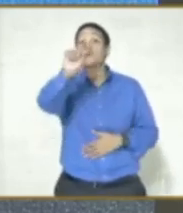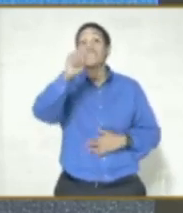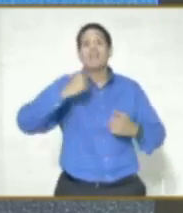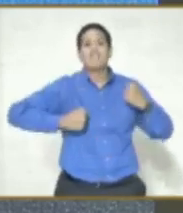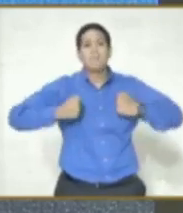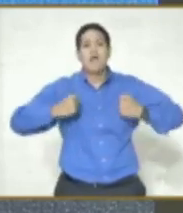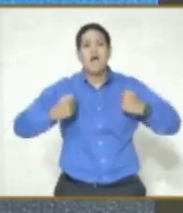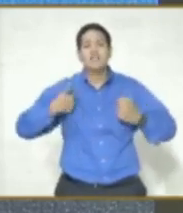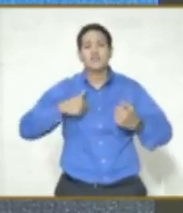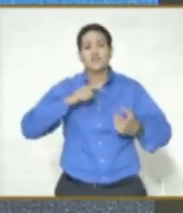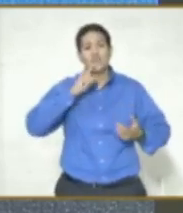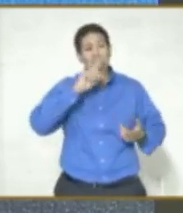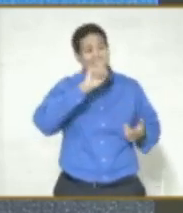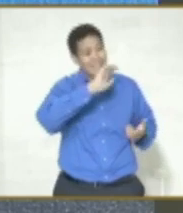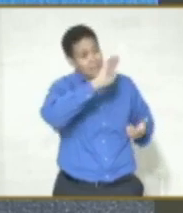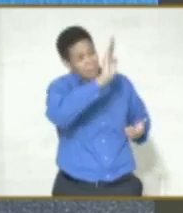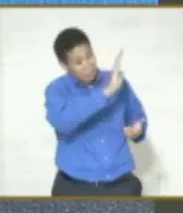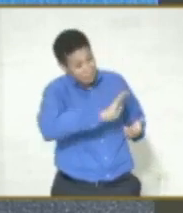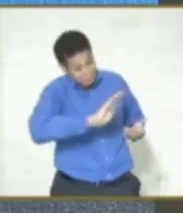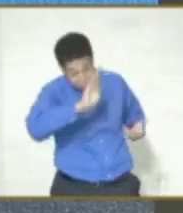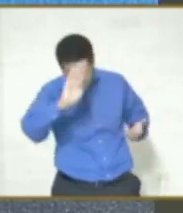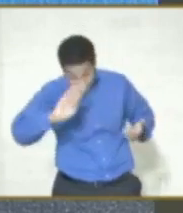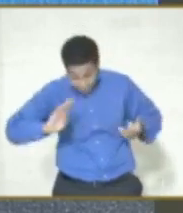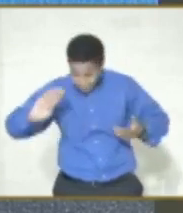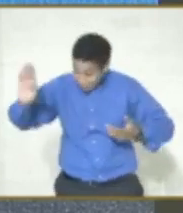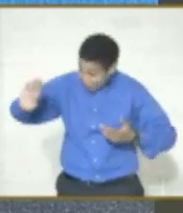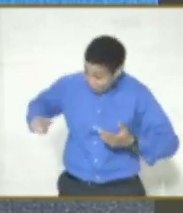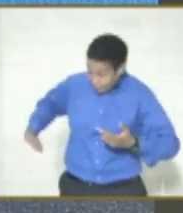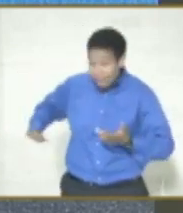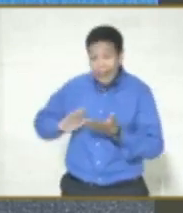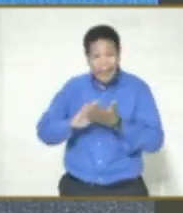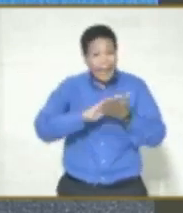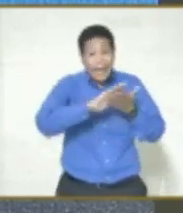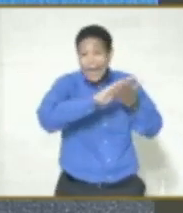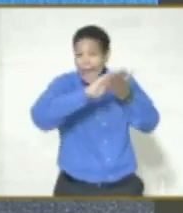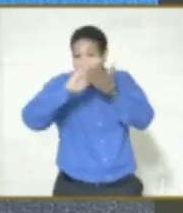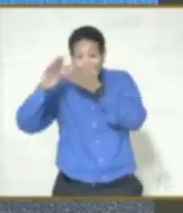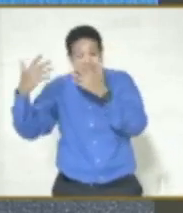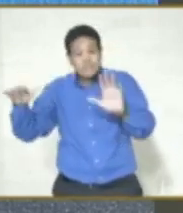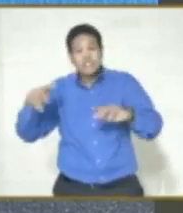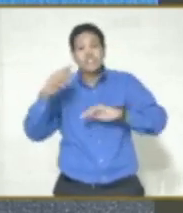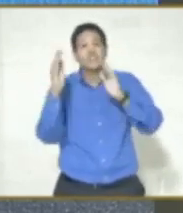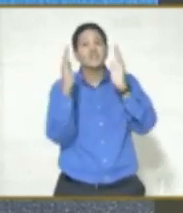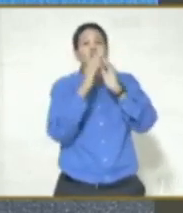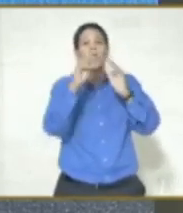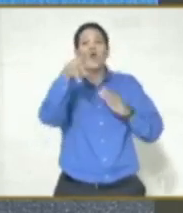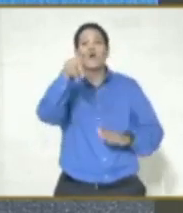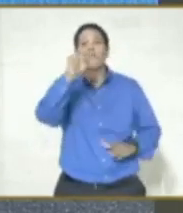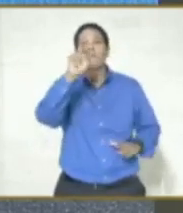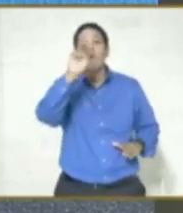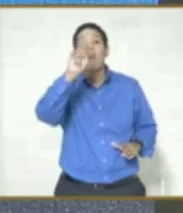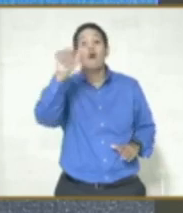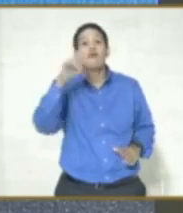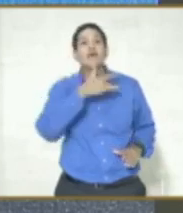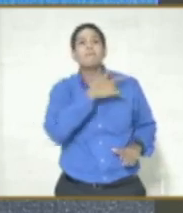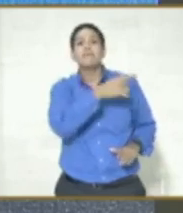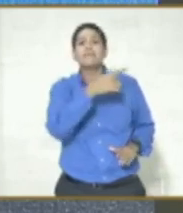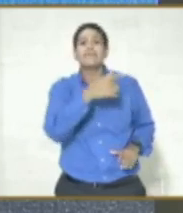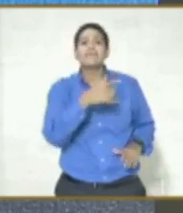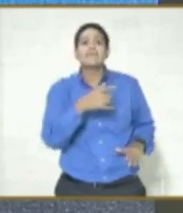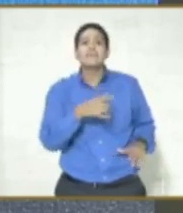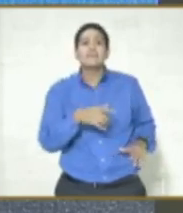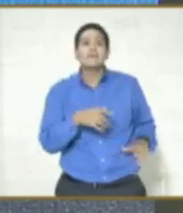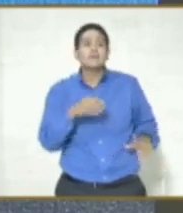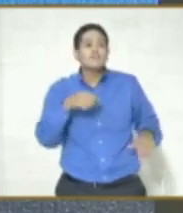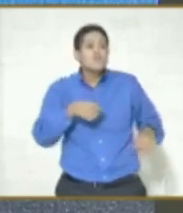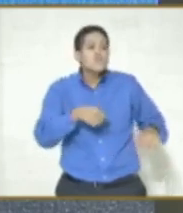we sanitize the areas within the town of Port Maria that these homeless persons tend to